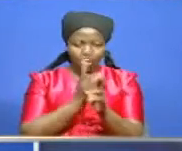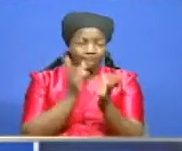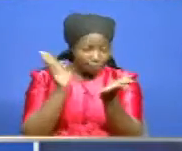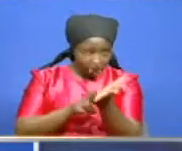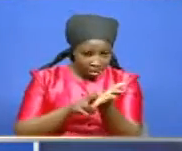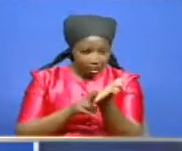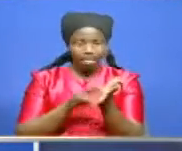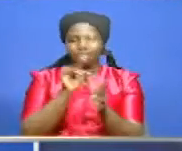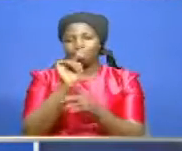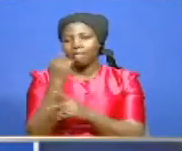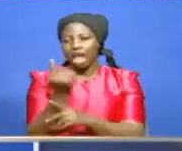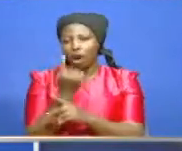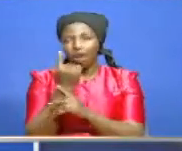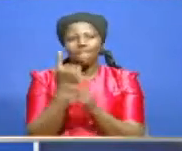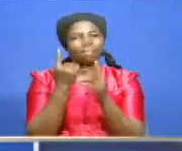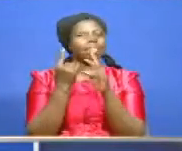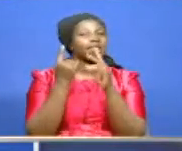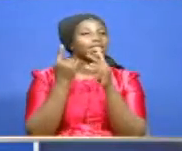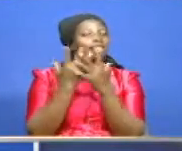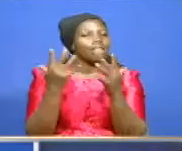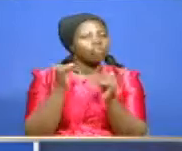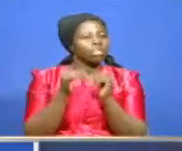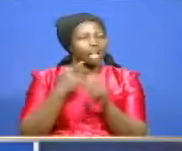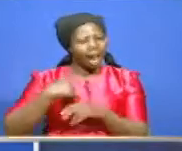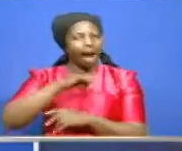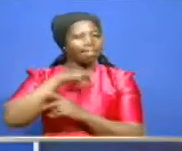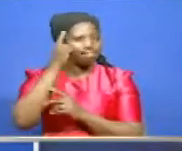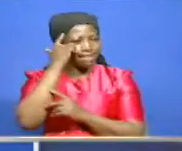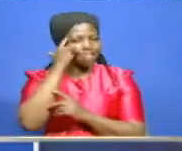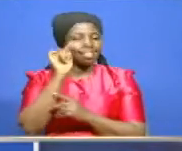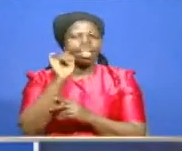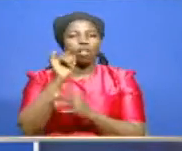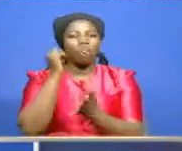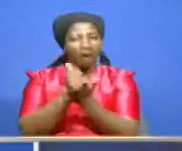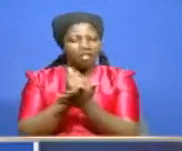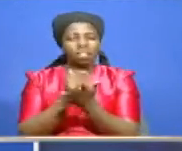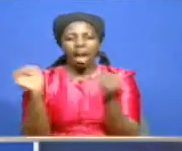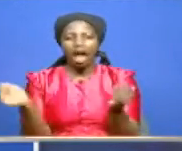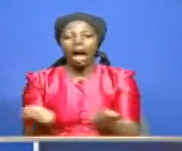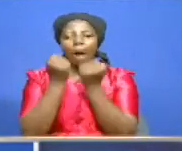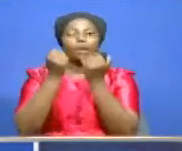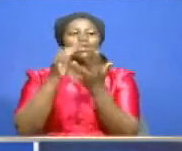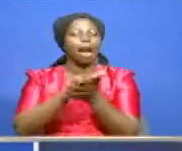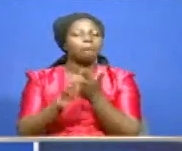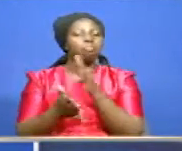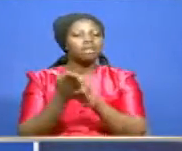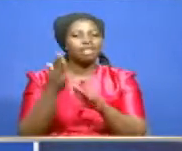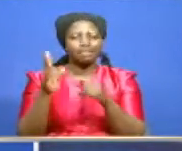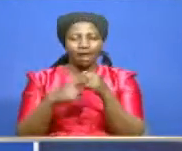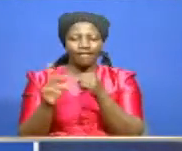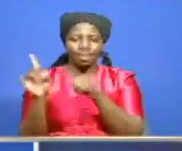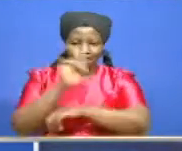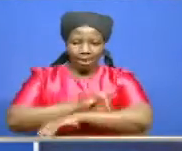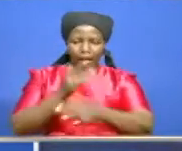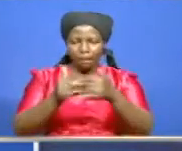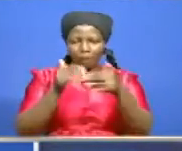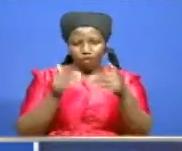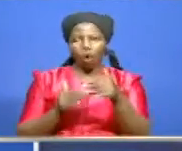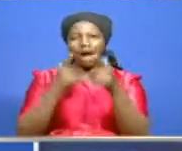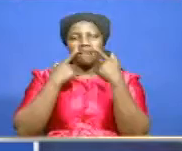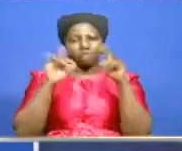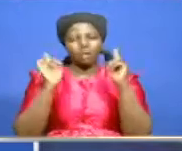we make here is that the offices fell vacant 7 days before the gazettement, or in the alternative, the resignation